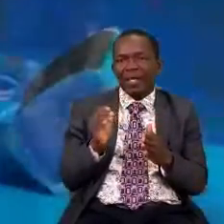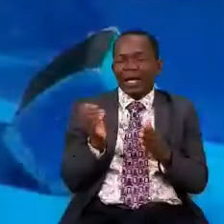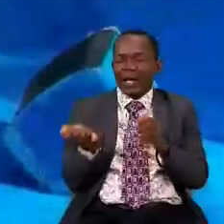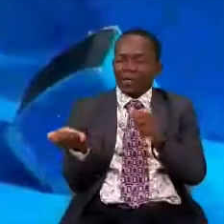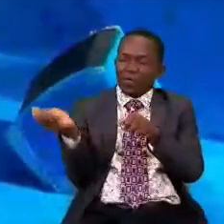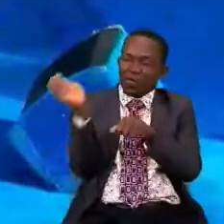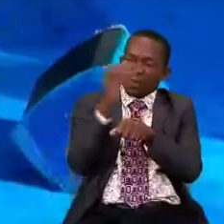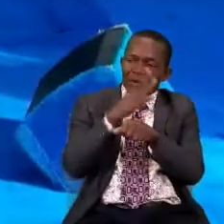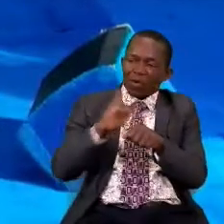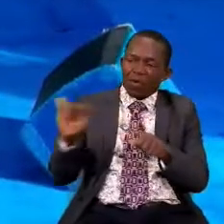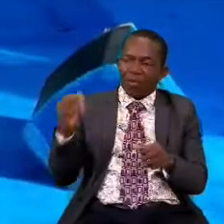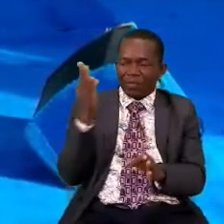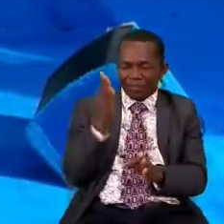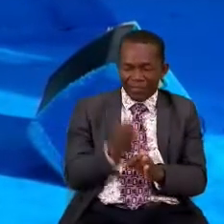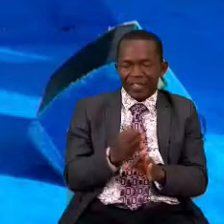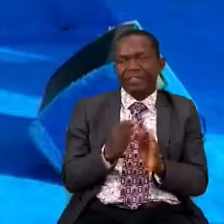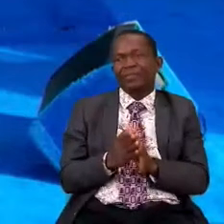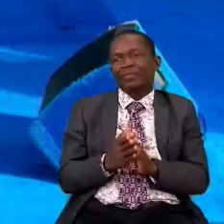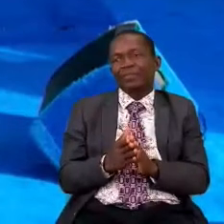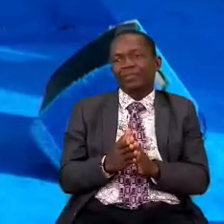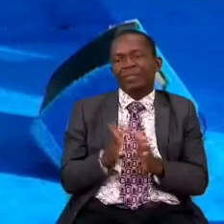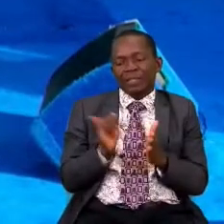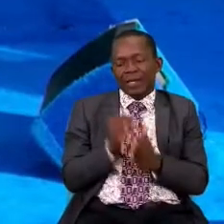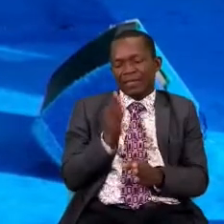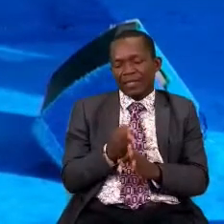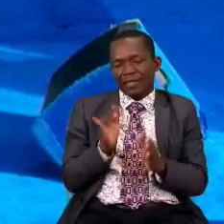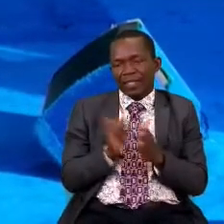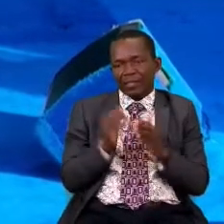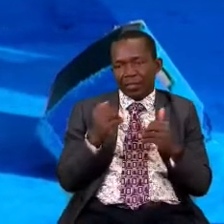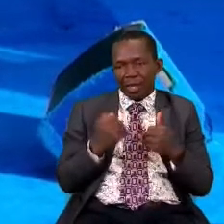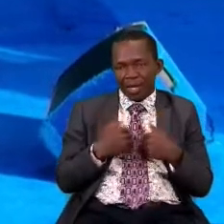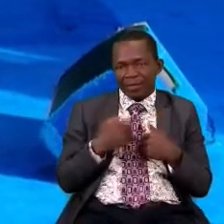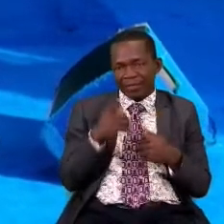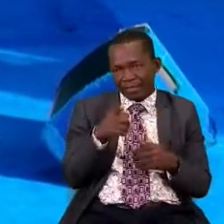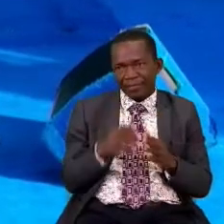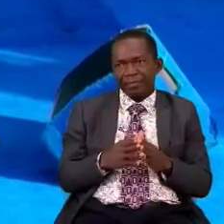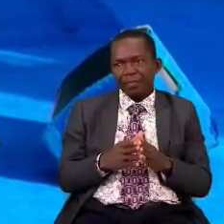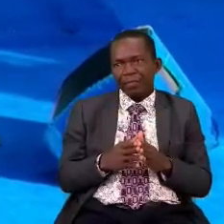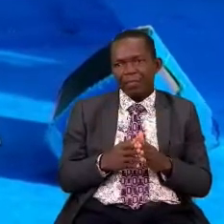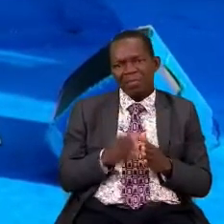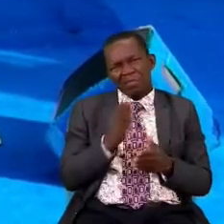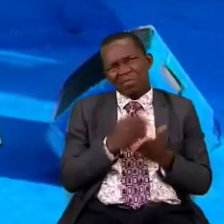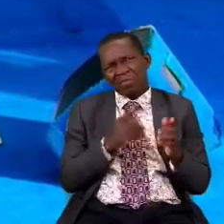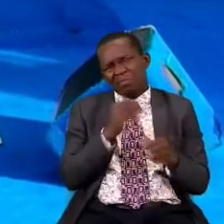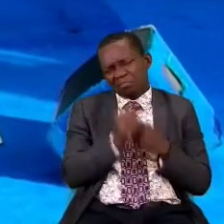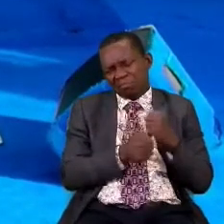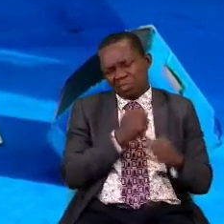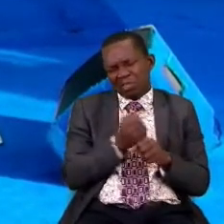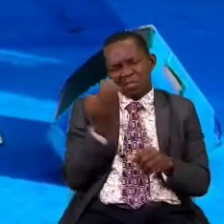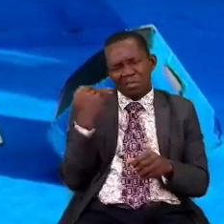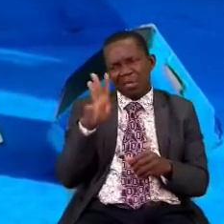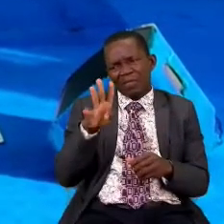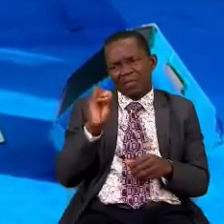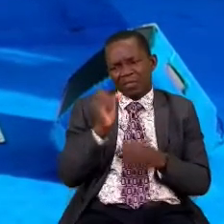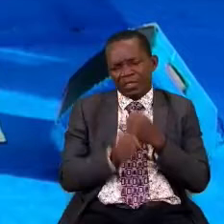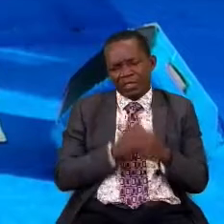ago, when you are just a young person, you are not even married at that time, you have faith. You didn't know what the world was.